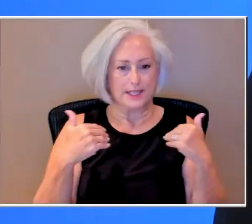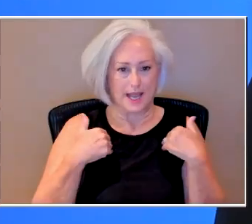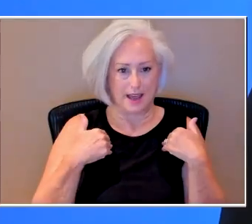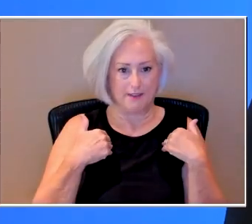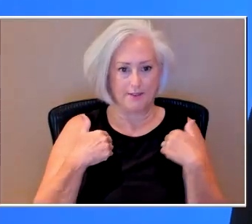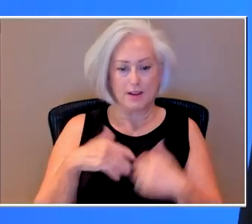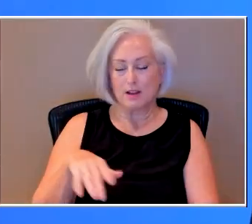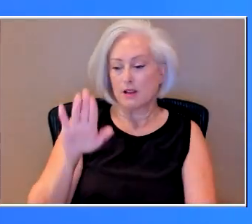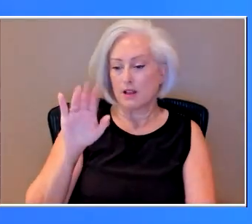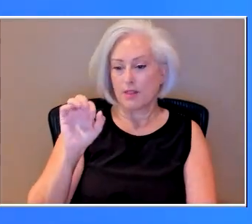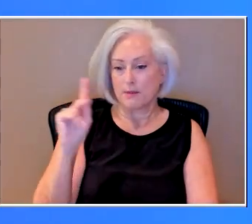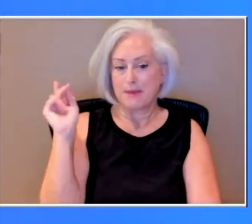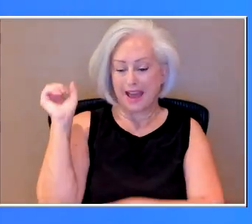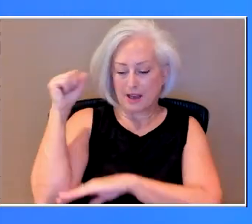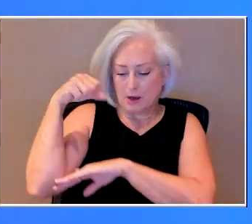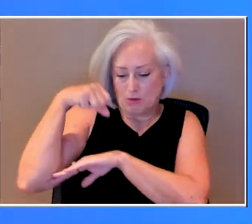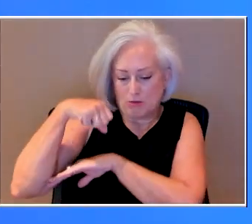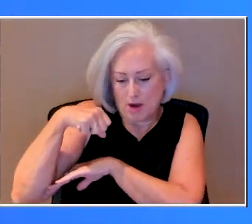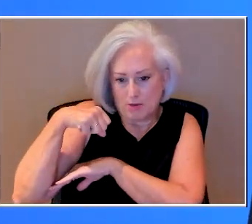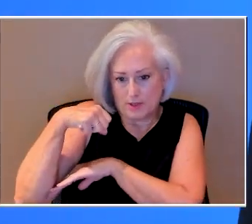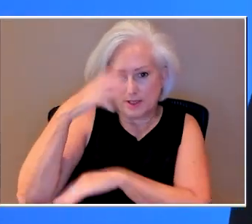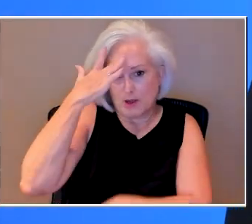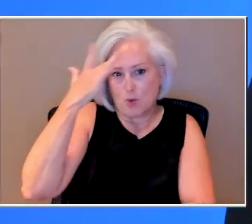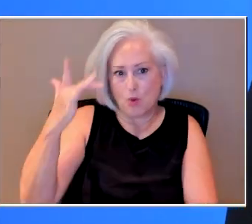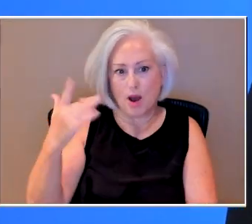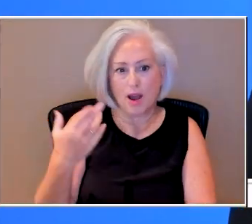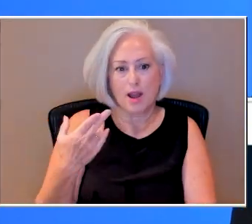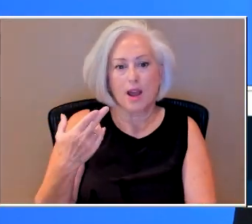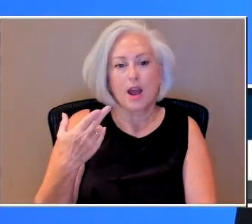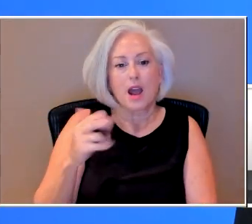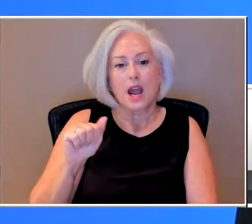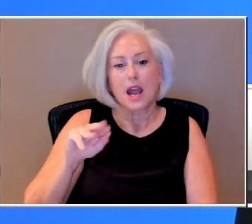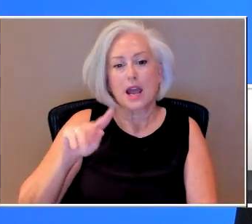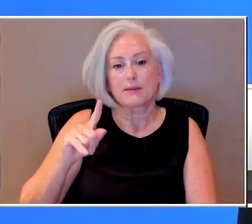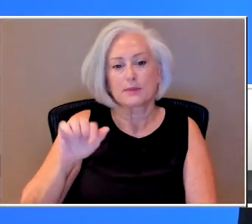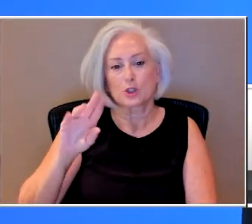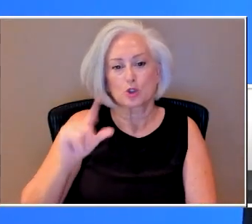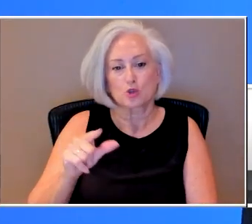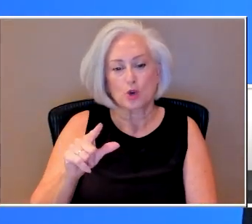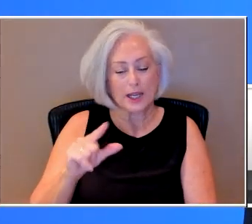tight hamstrings? Is that because of tight glutes?